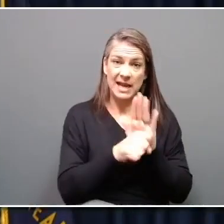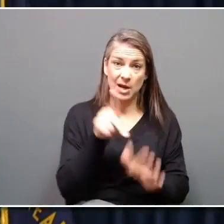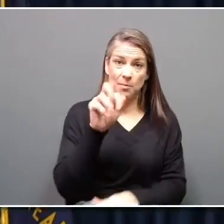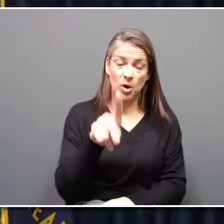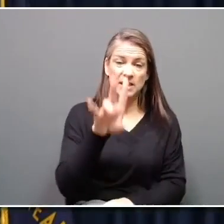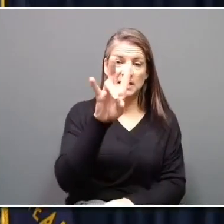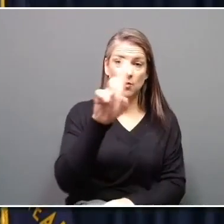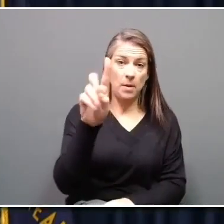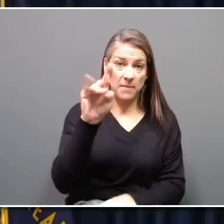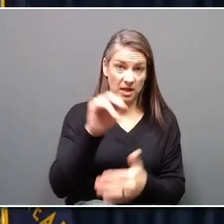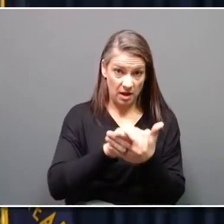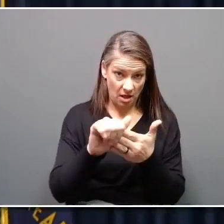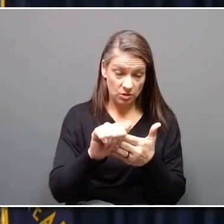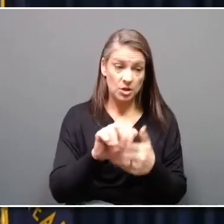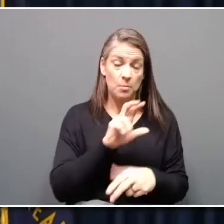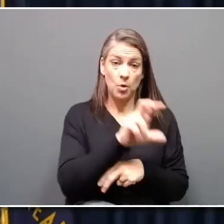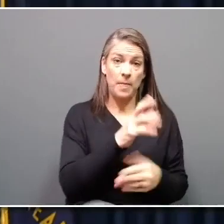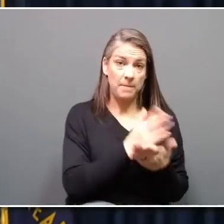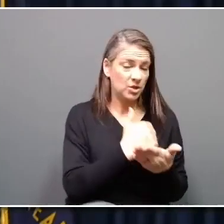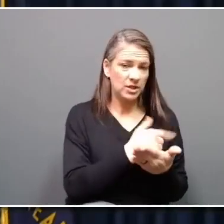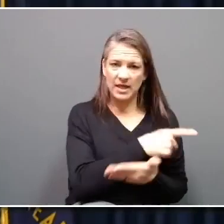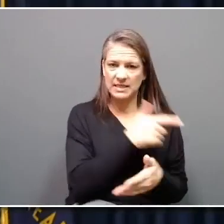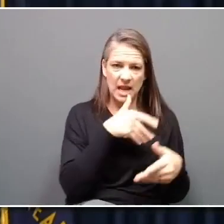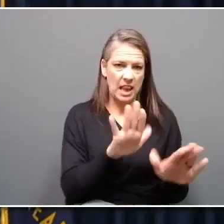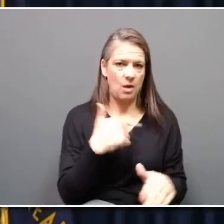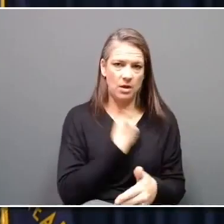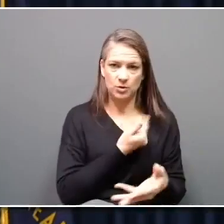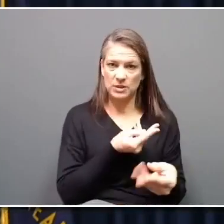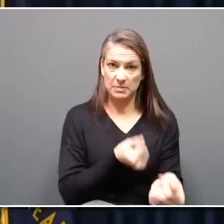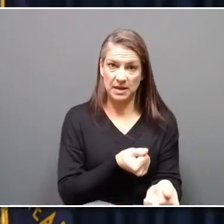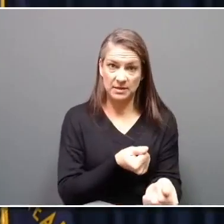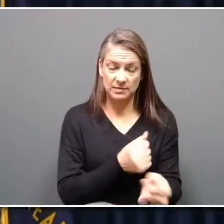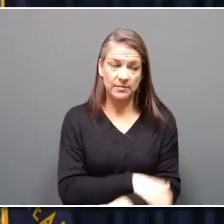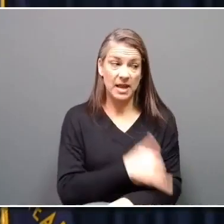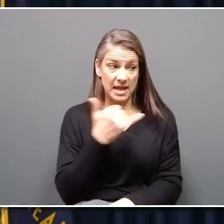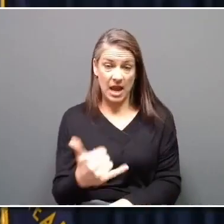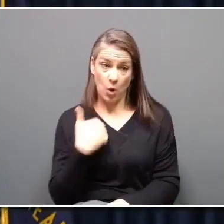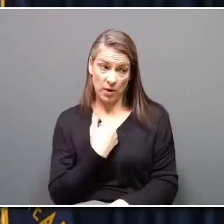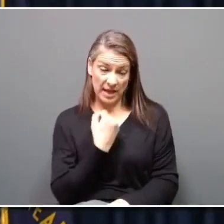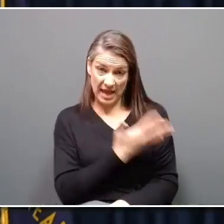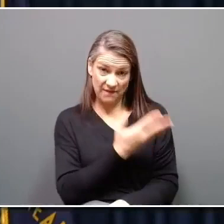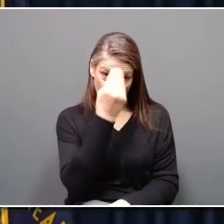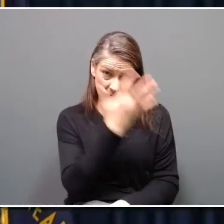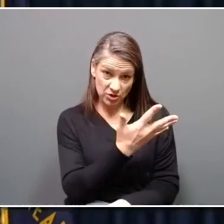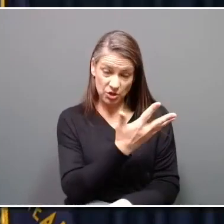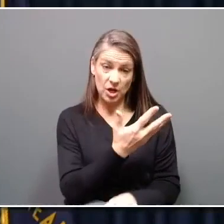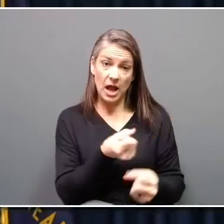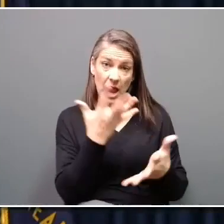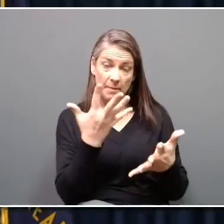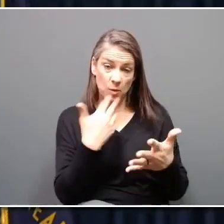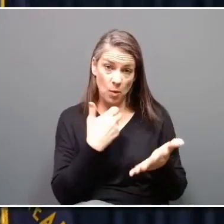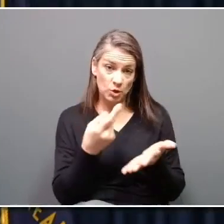put in the budget, but they didn't allow us to spend. At this point, I think we provided information on the room numbers we want to paint and